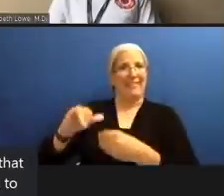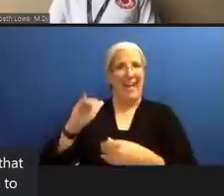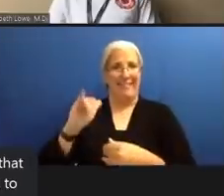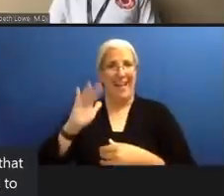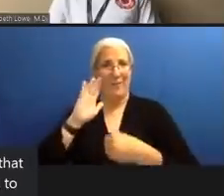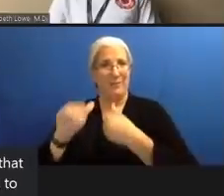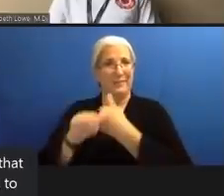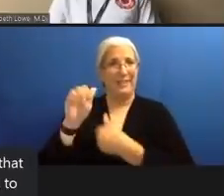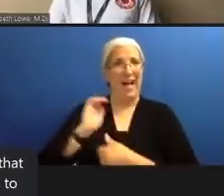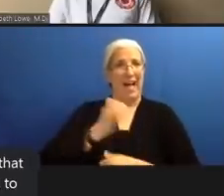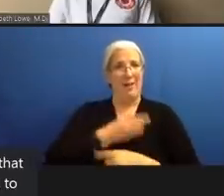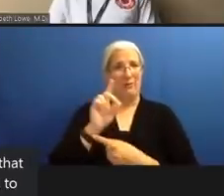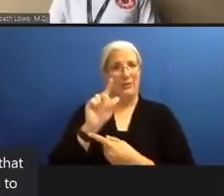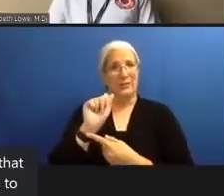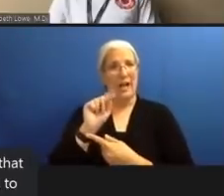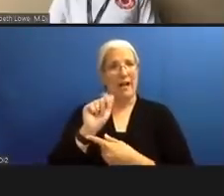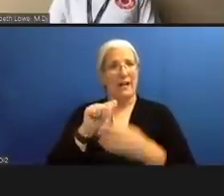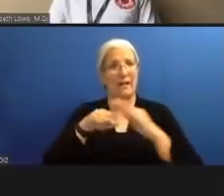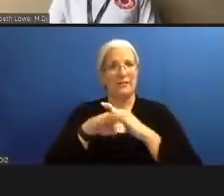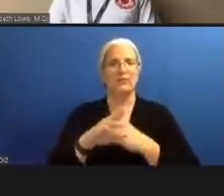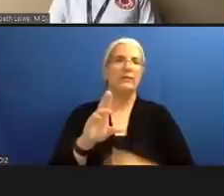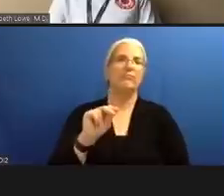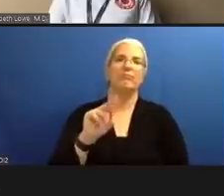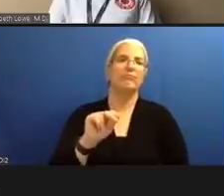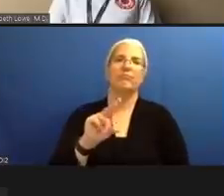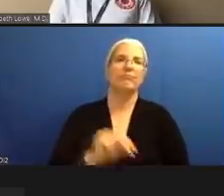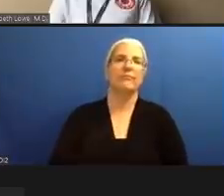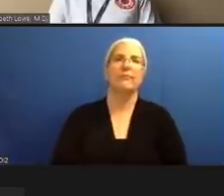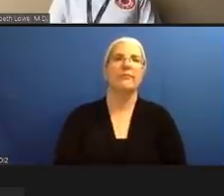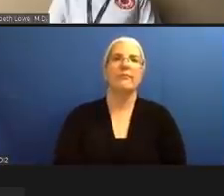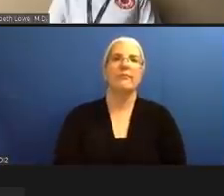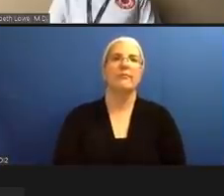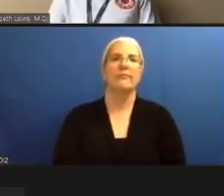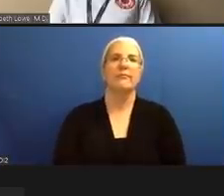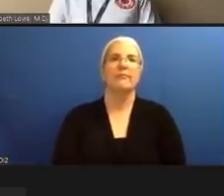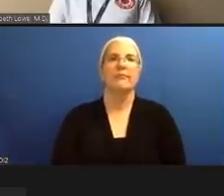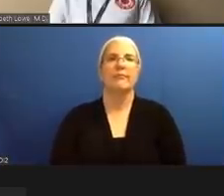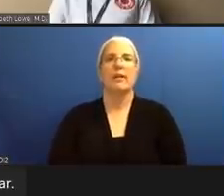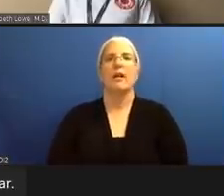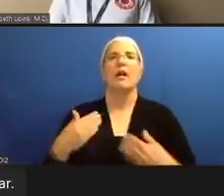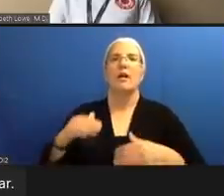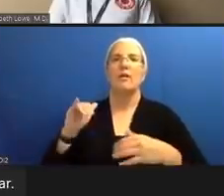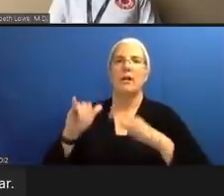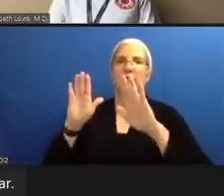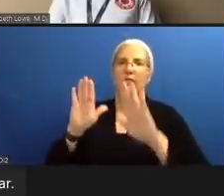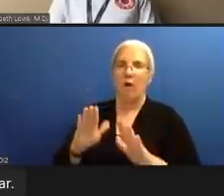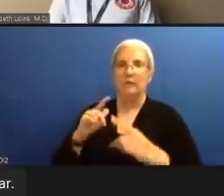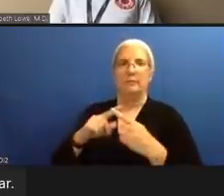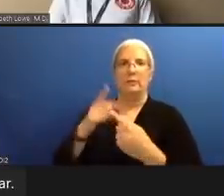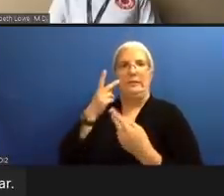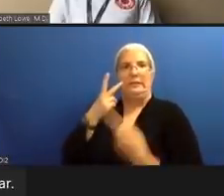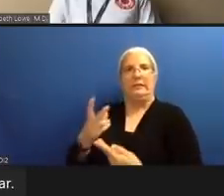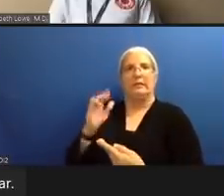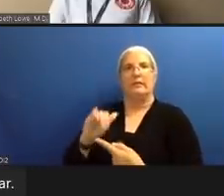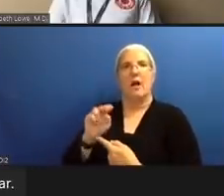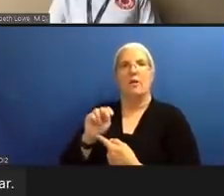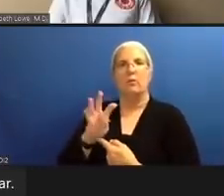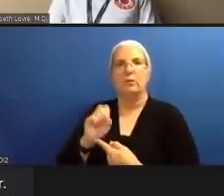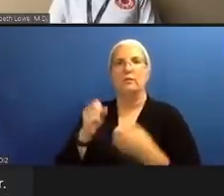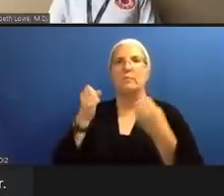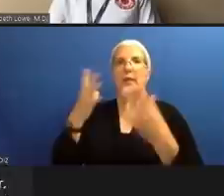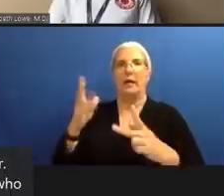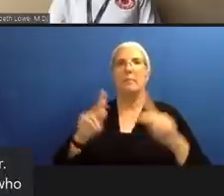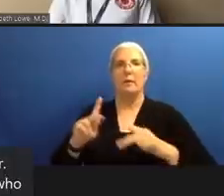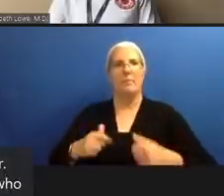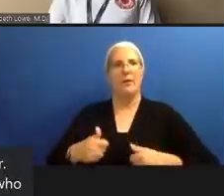That is excellent to hear. And on behalf of the many, many Marin residents who very carefully study our data and